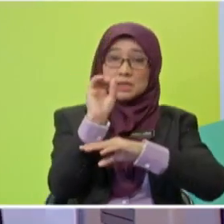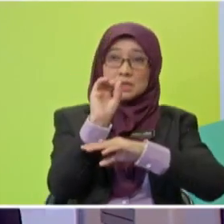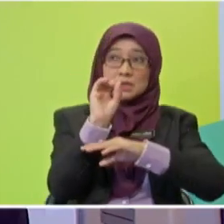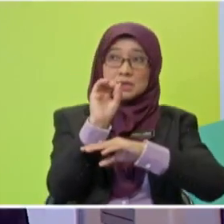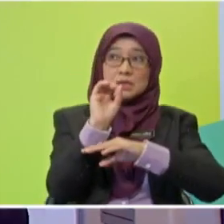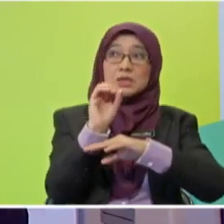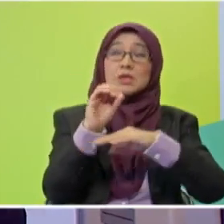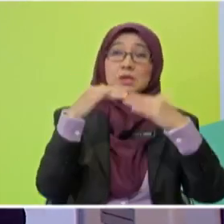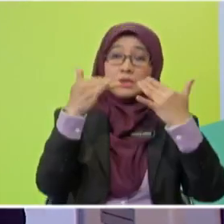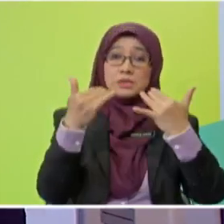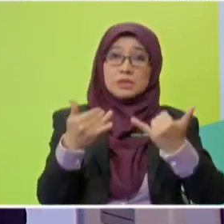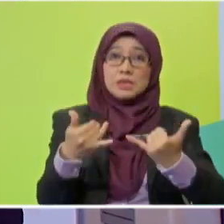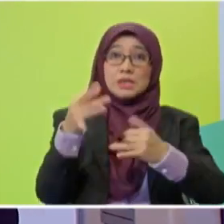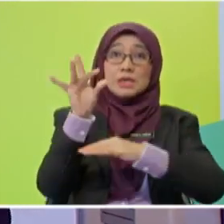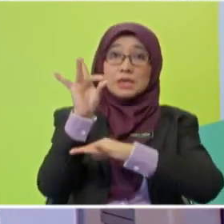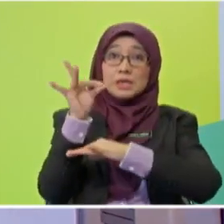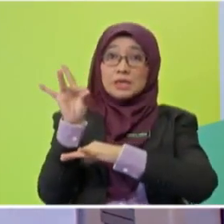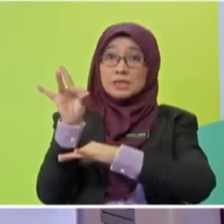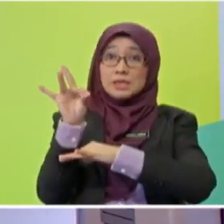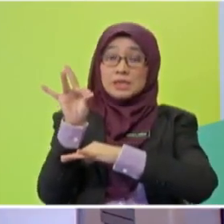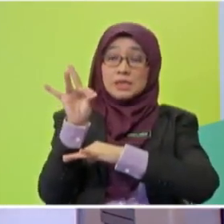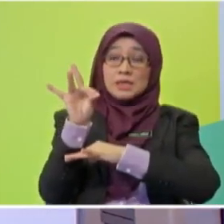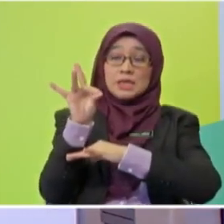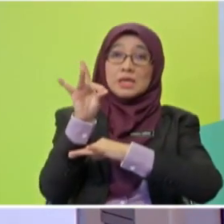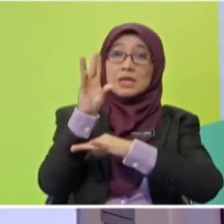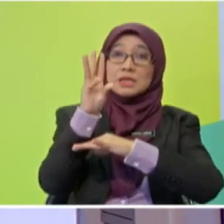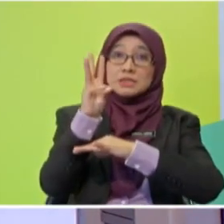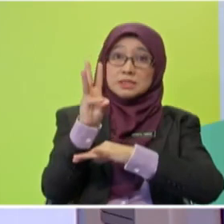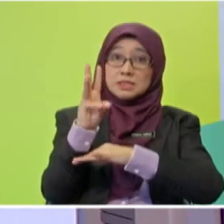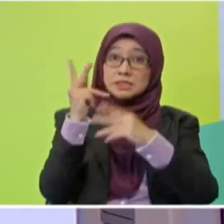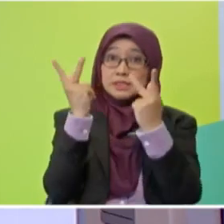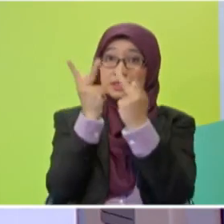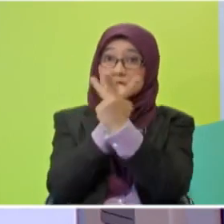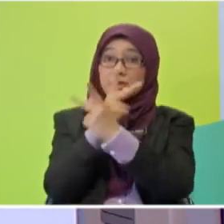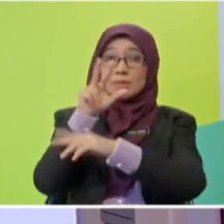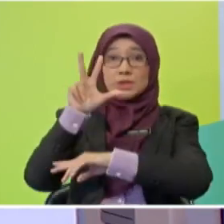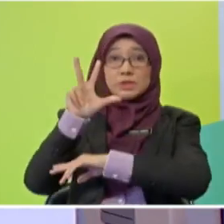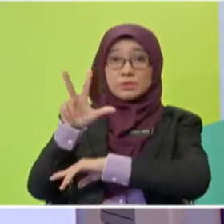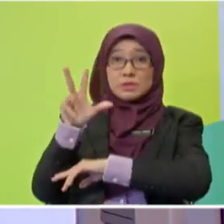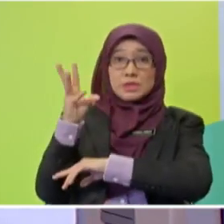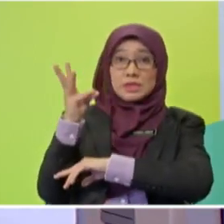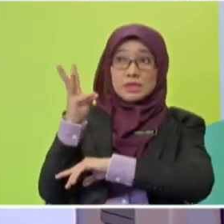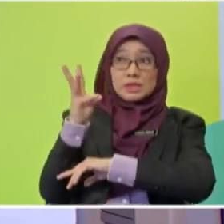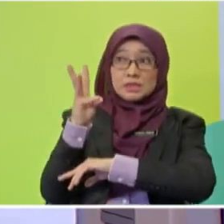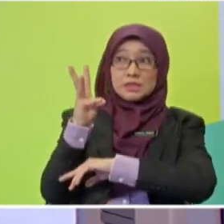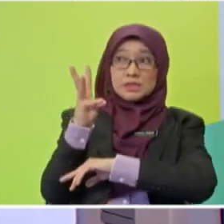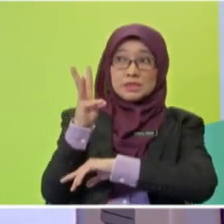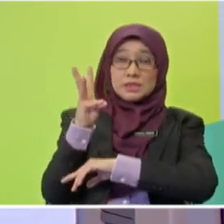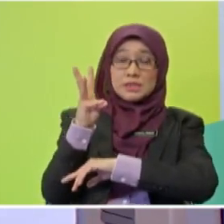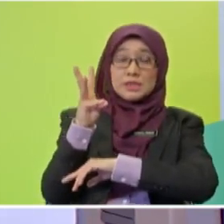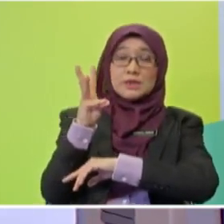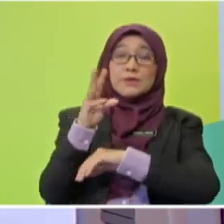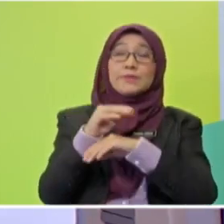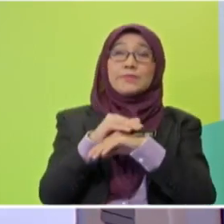18. 18. What times 3 is 18? 6 times 3 is 18? Yes, so we put the 6 below the 8 here. Because why? 18 ends